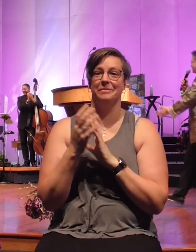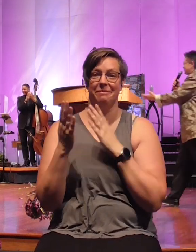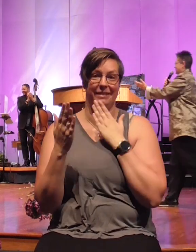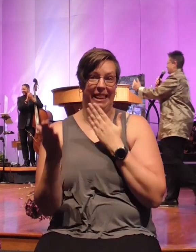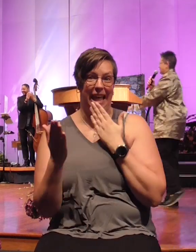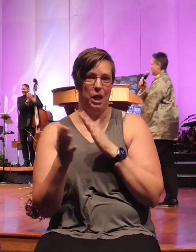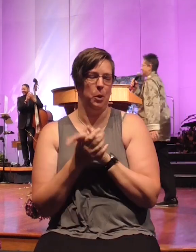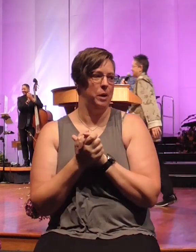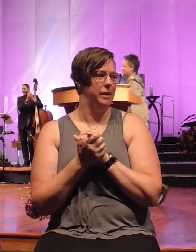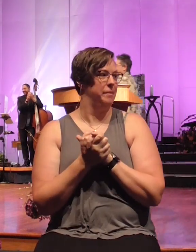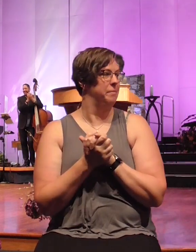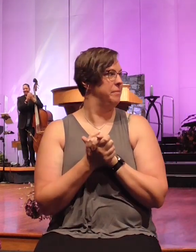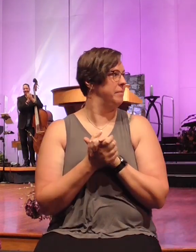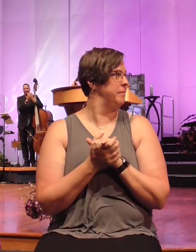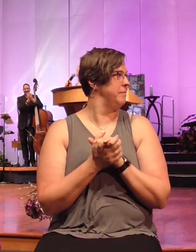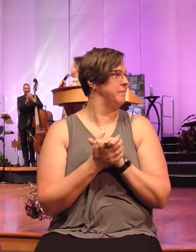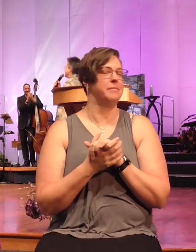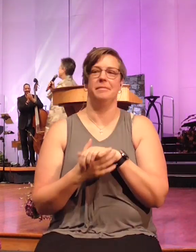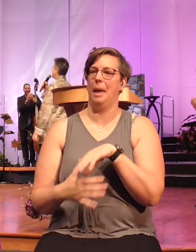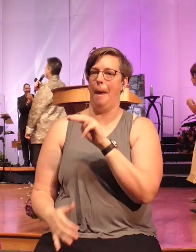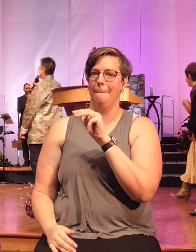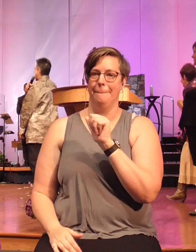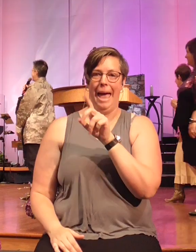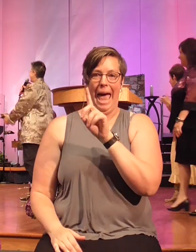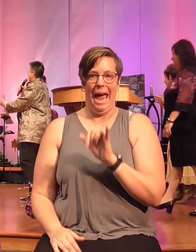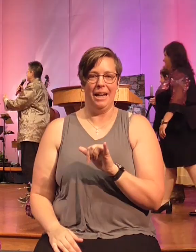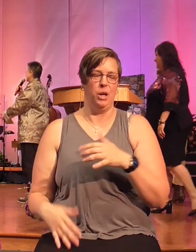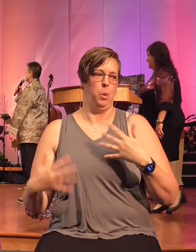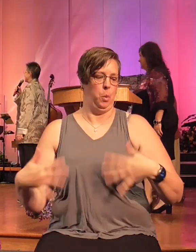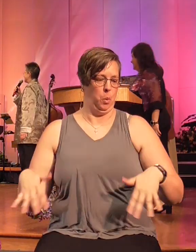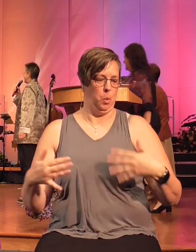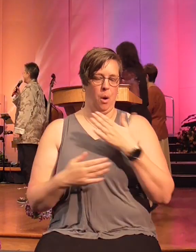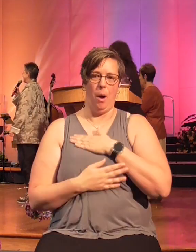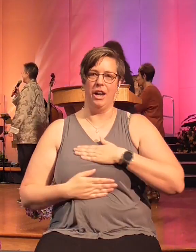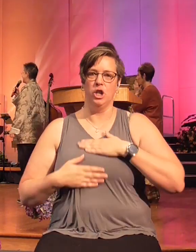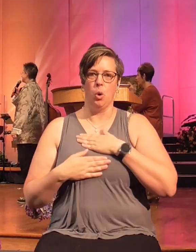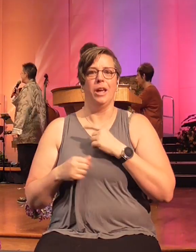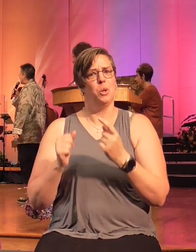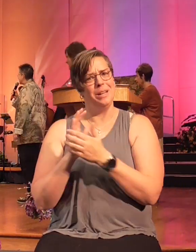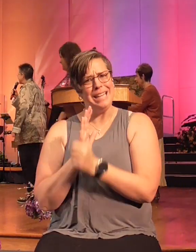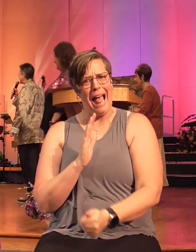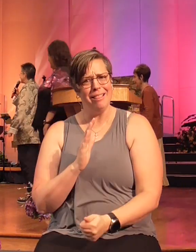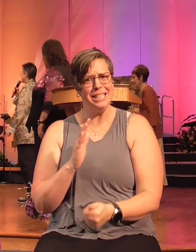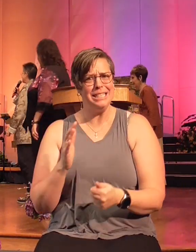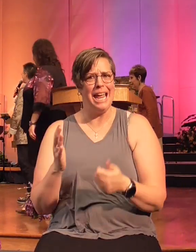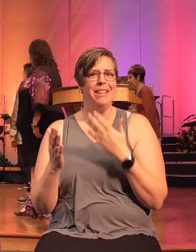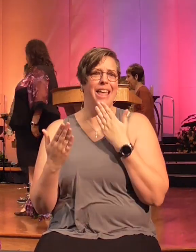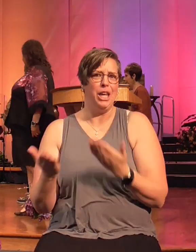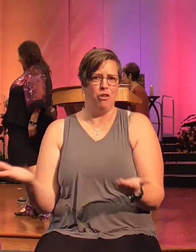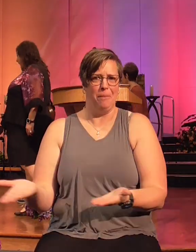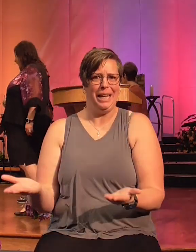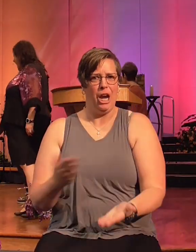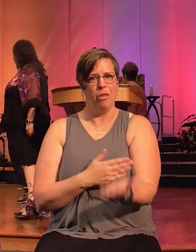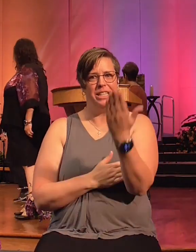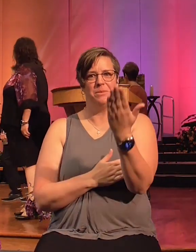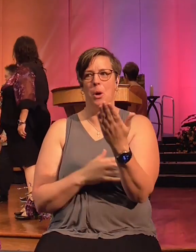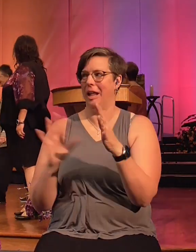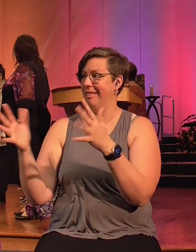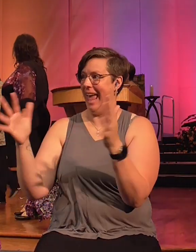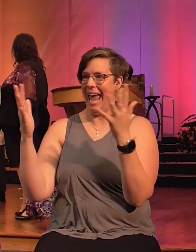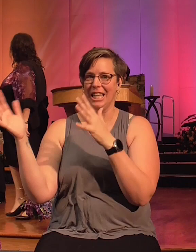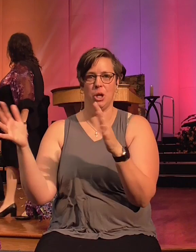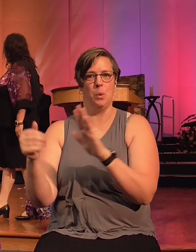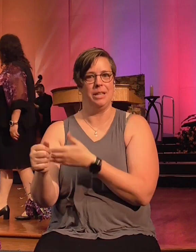Thank you, Maddie Jaswersko. What a joy it is to have you. You are so talented. Thanks for being with us this morning. Yay. Thank you, Mile